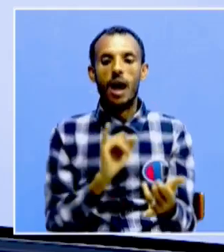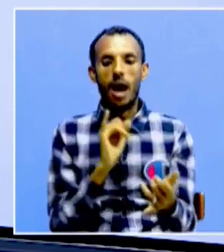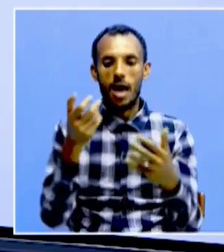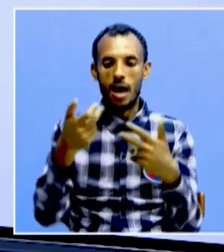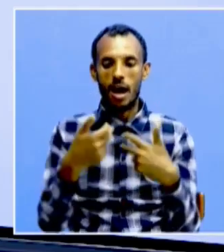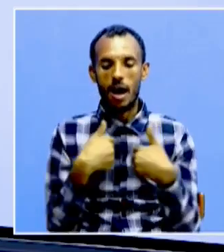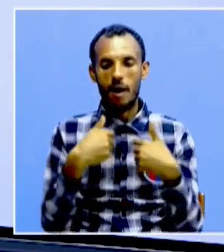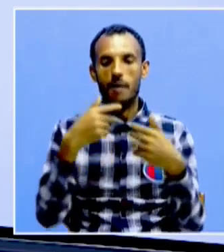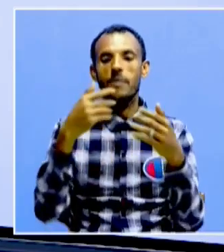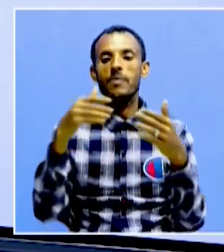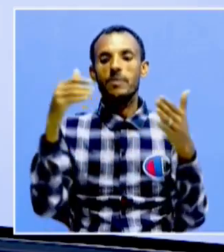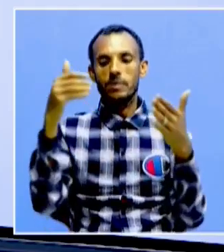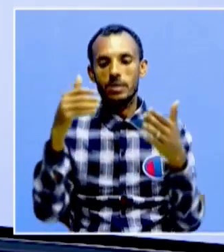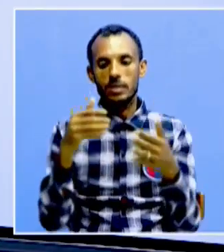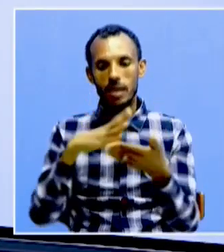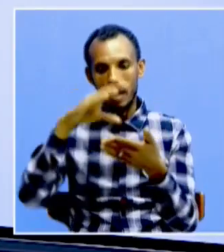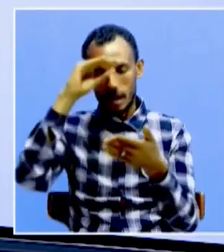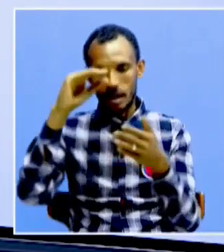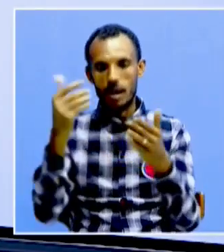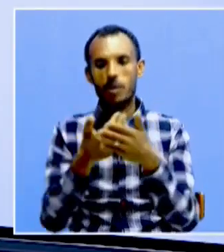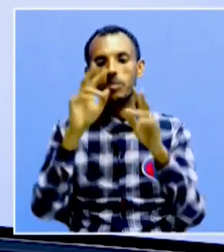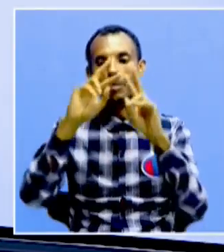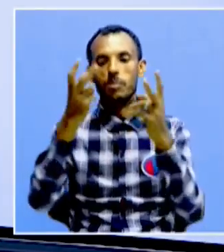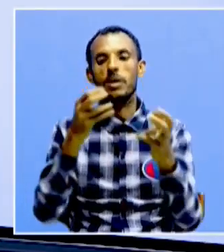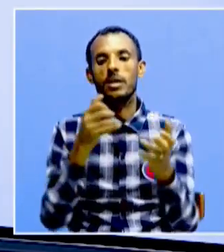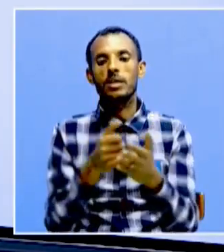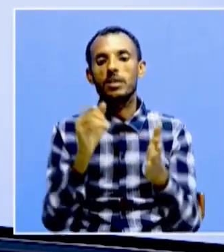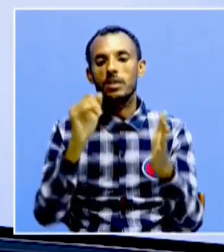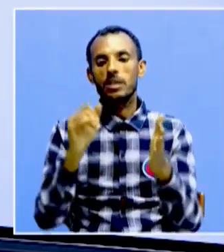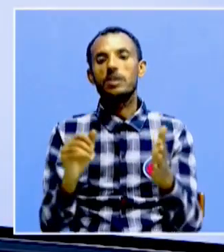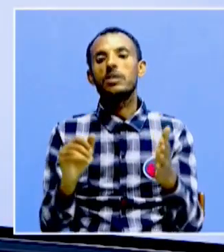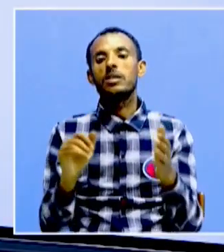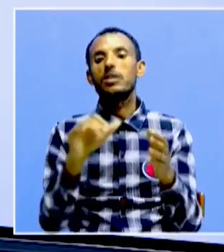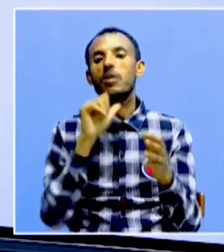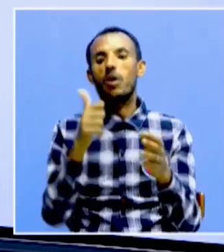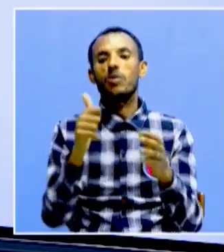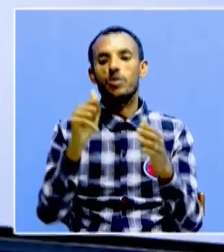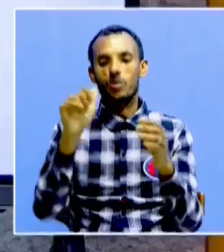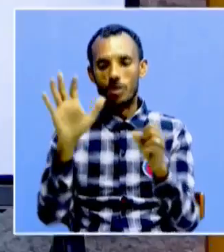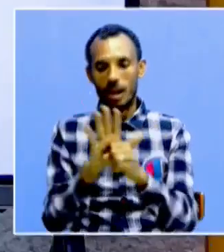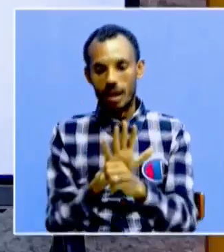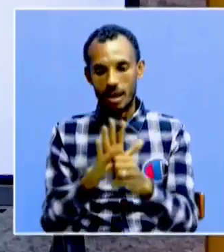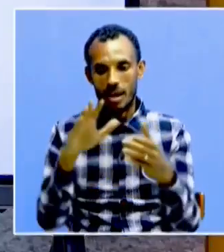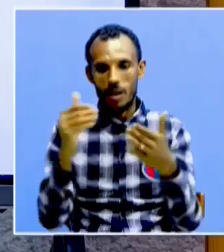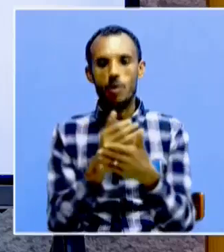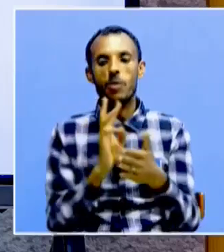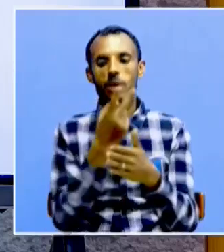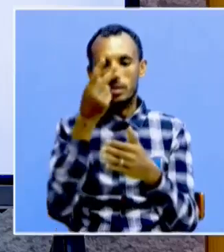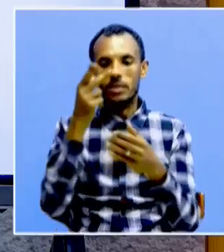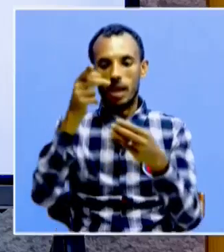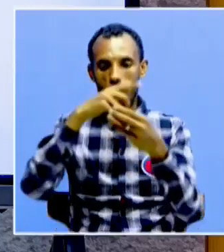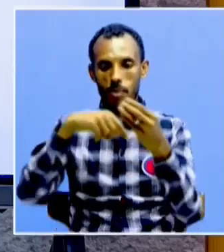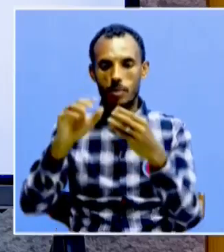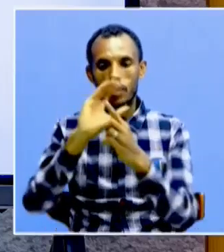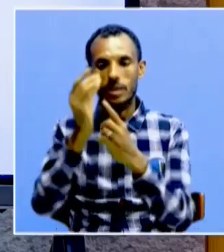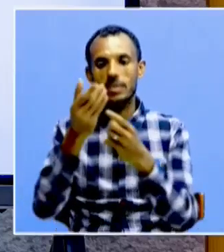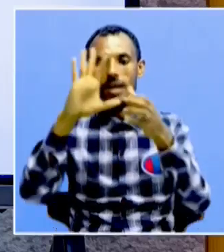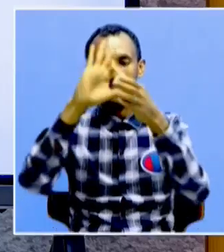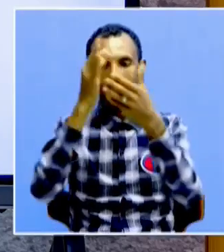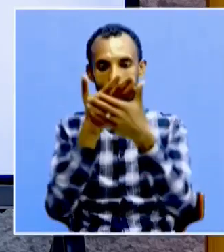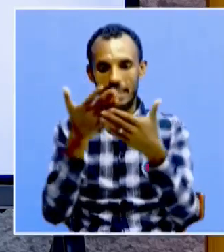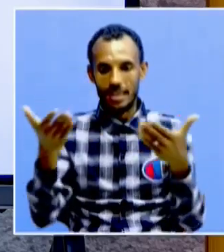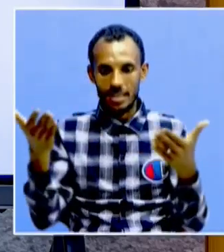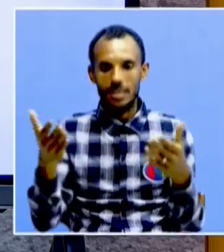come with a new topic. Actually, it's not totally new because last time we have seen about conditional